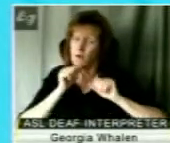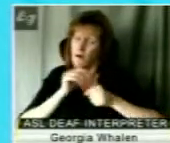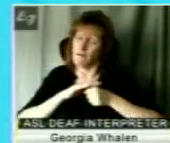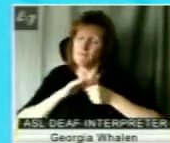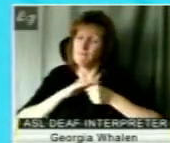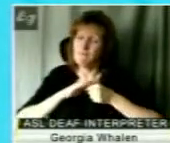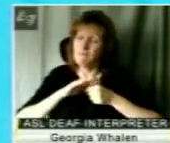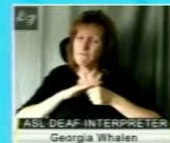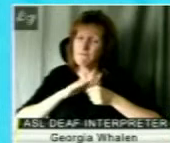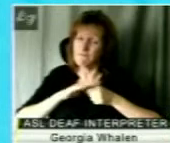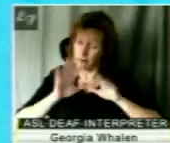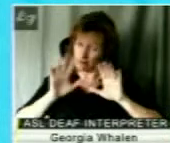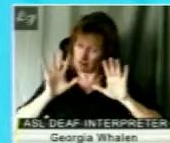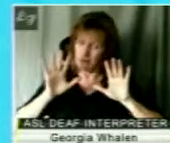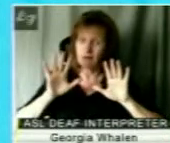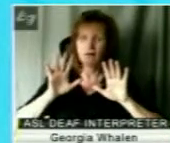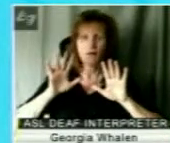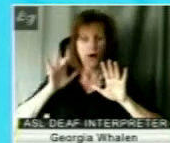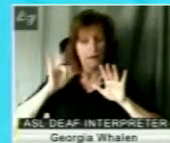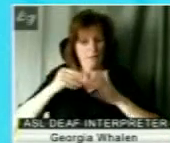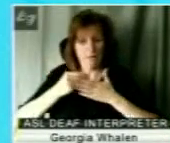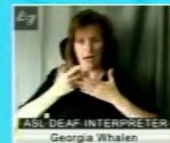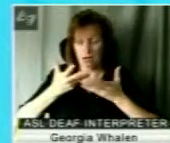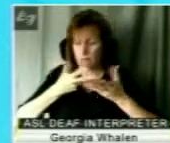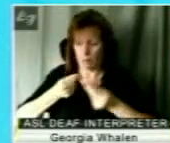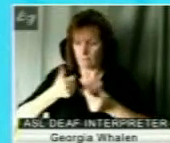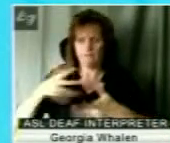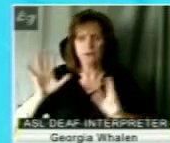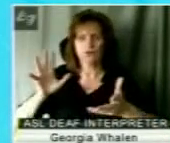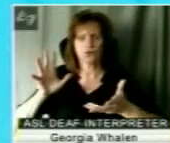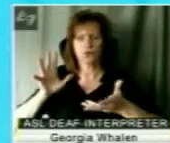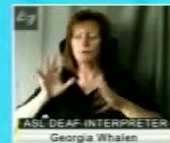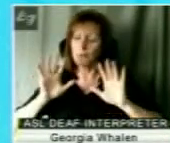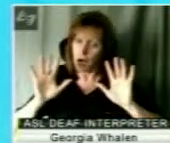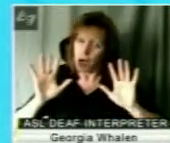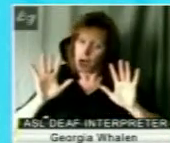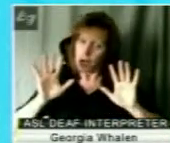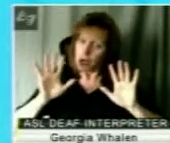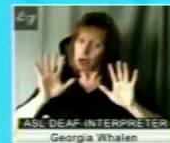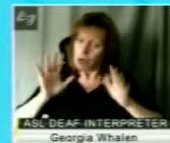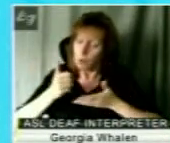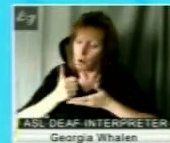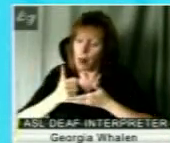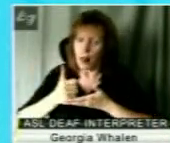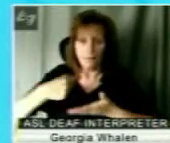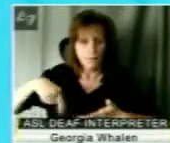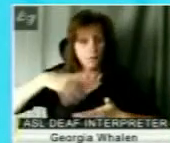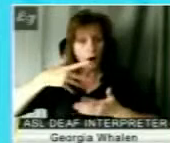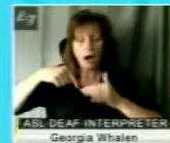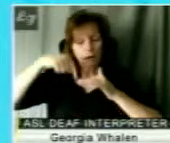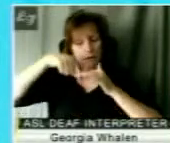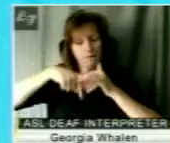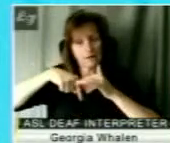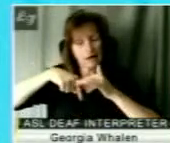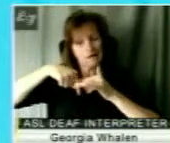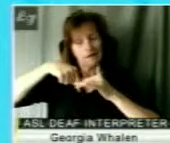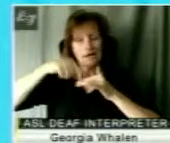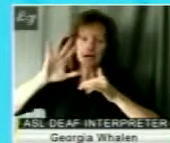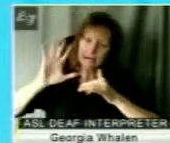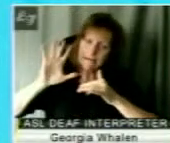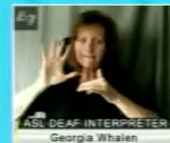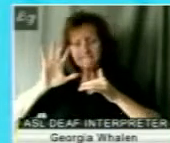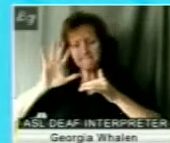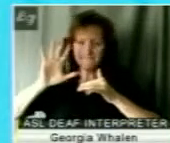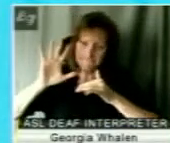flows and how quickly, and whether or not it gets caught up in jurisdictional issues. But we're hoping that both our federal and